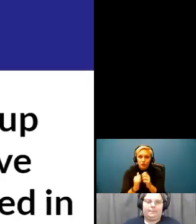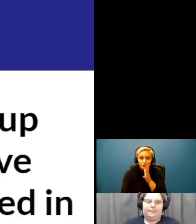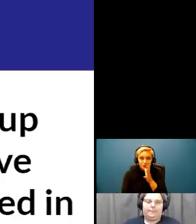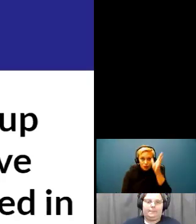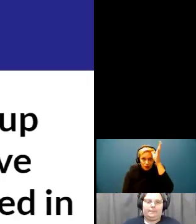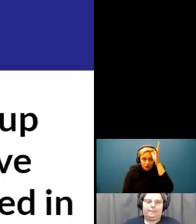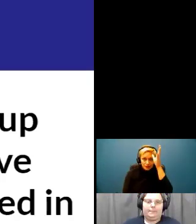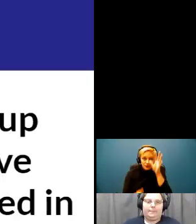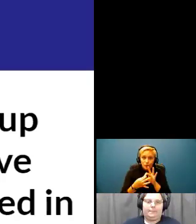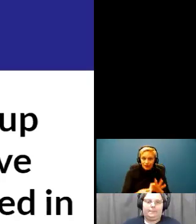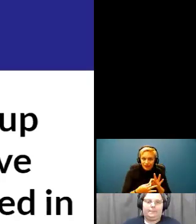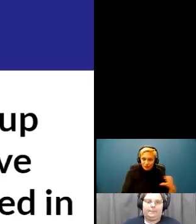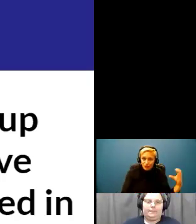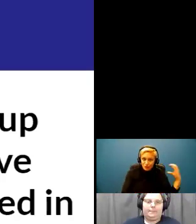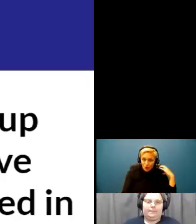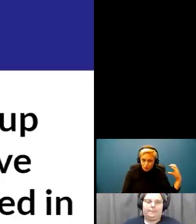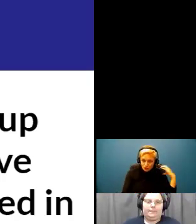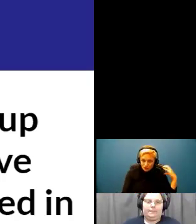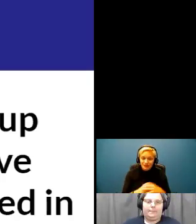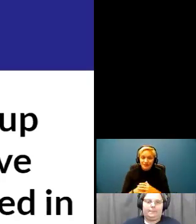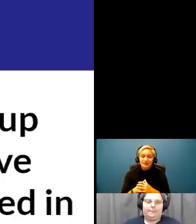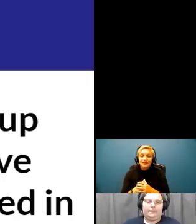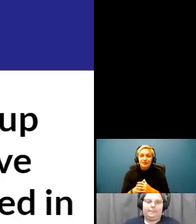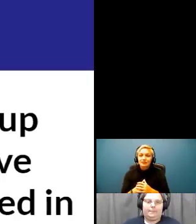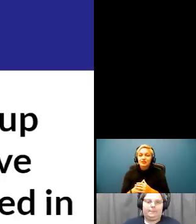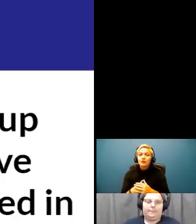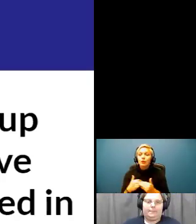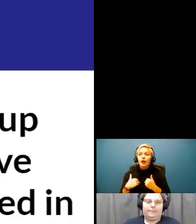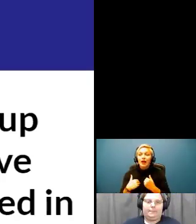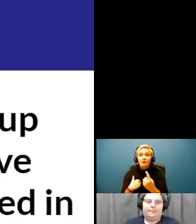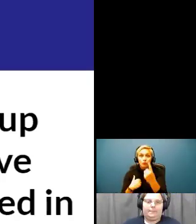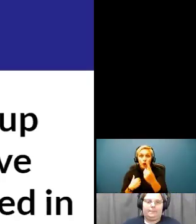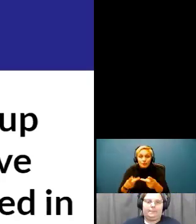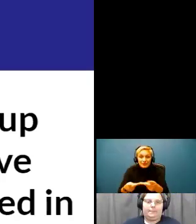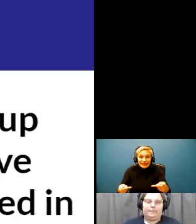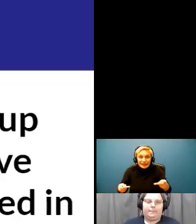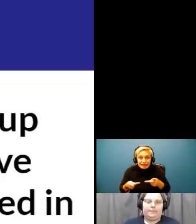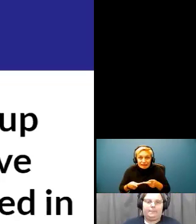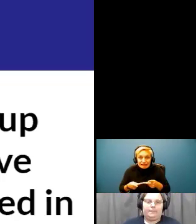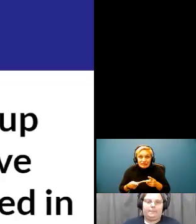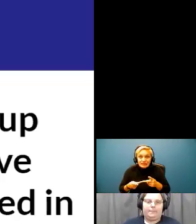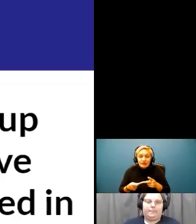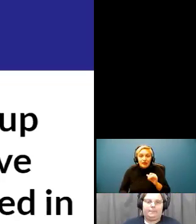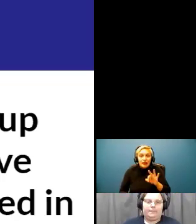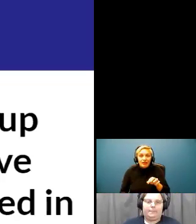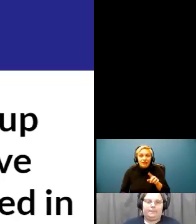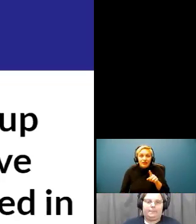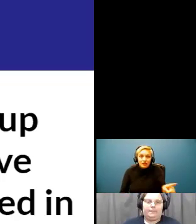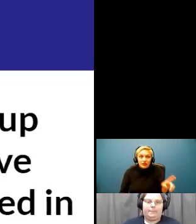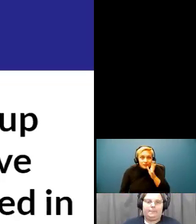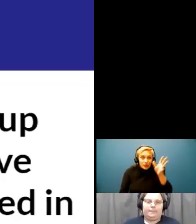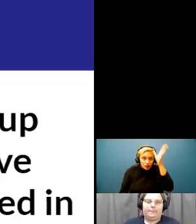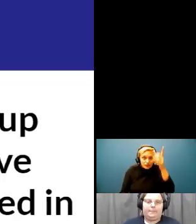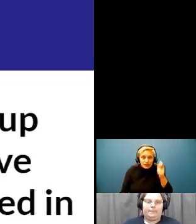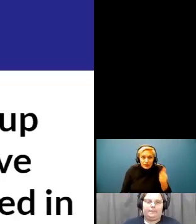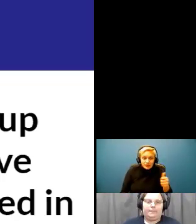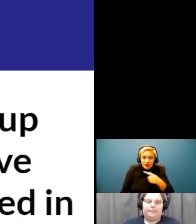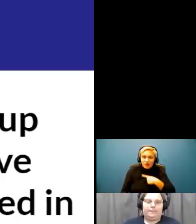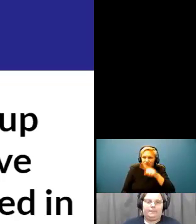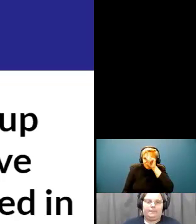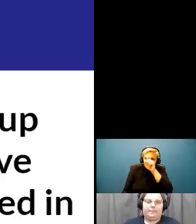making sure having one place that parents went for directions and places to ask questions. This individual